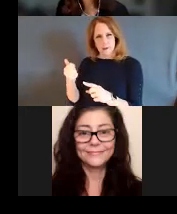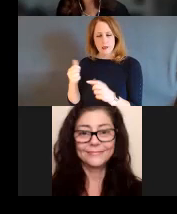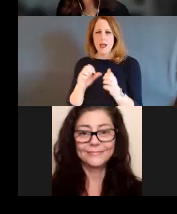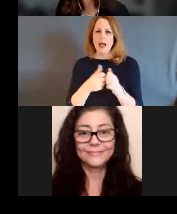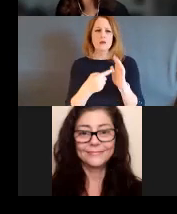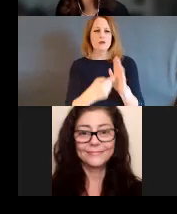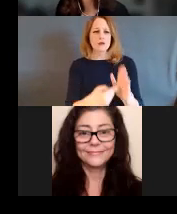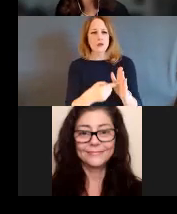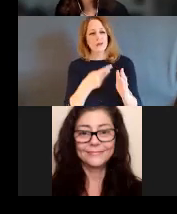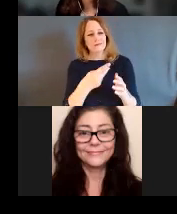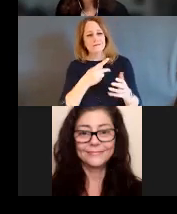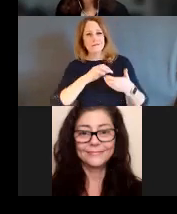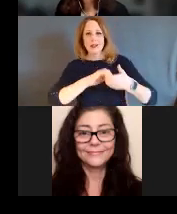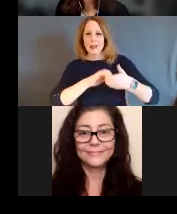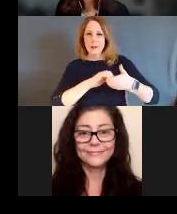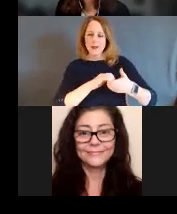collaboration, partnership?